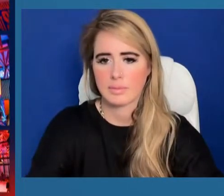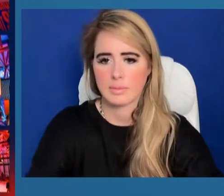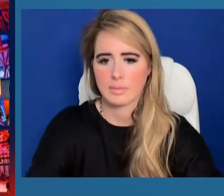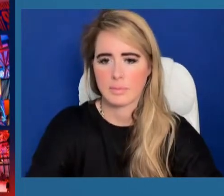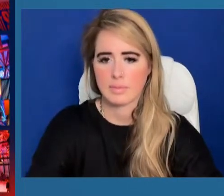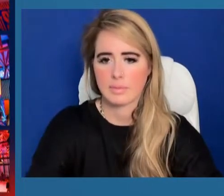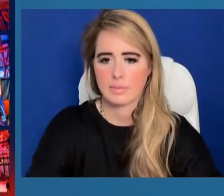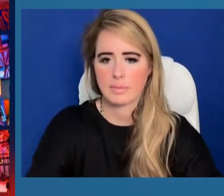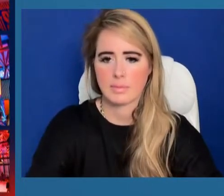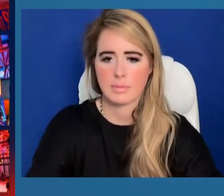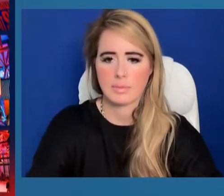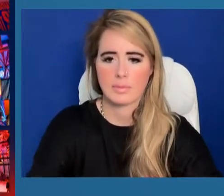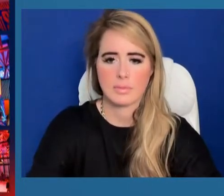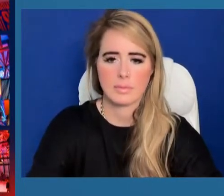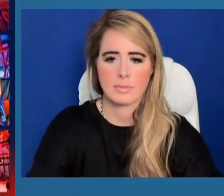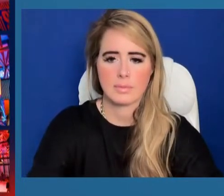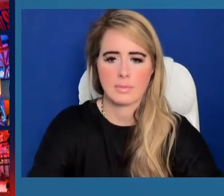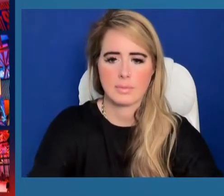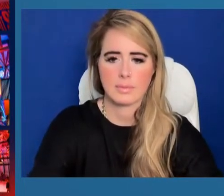Was that funny?